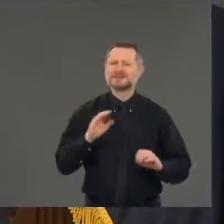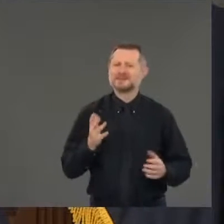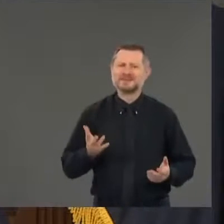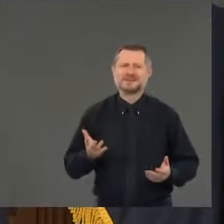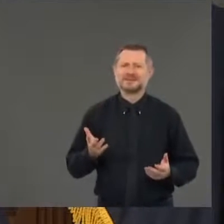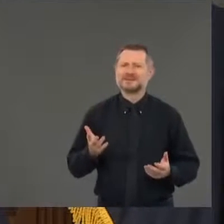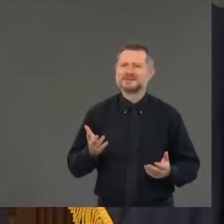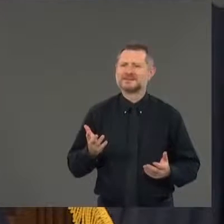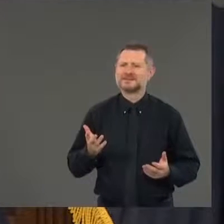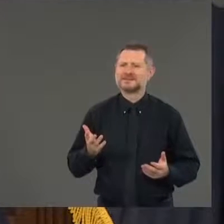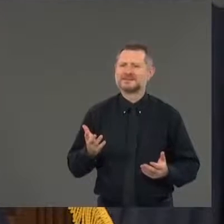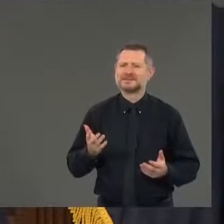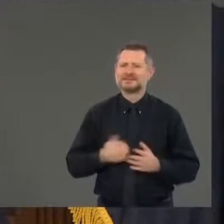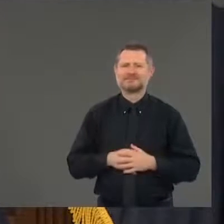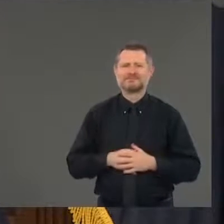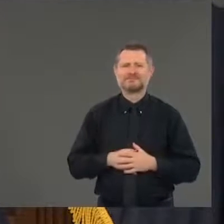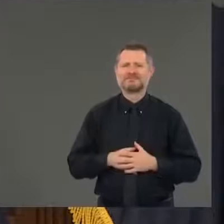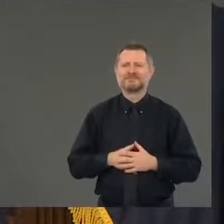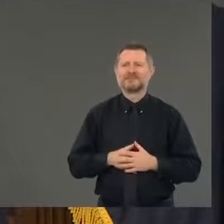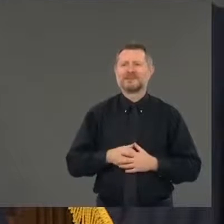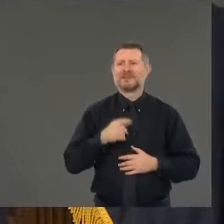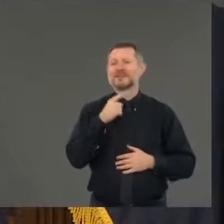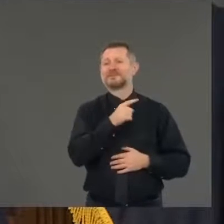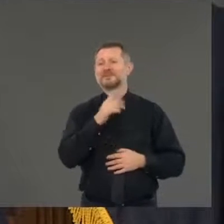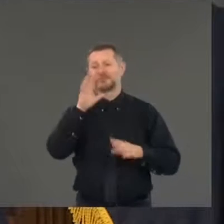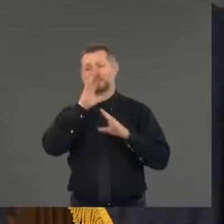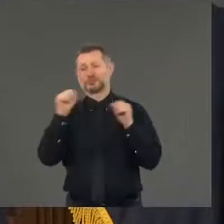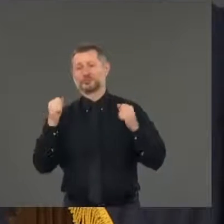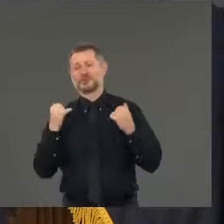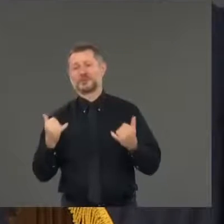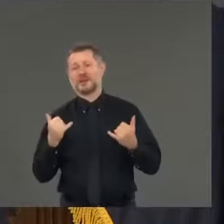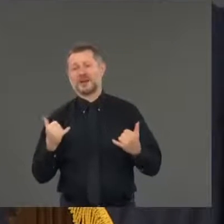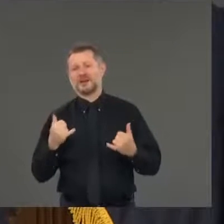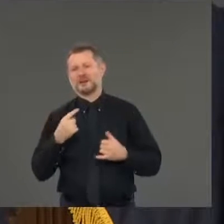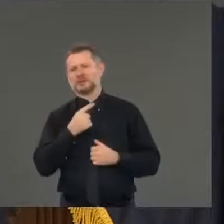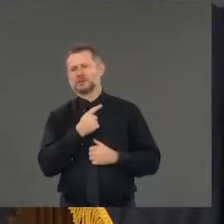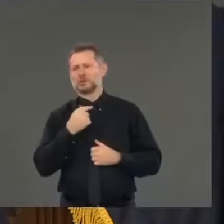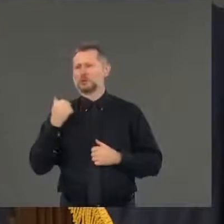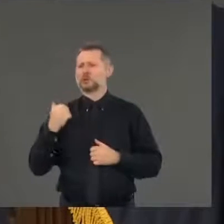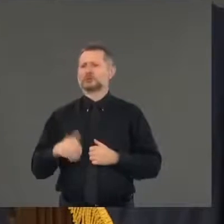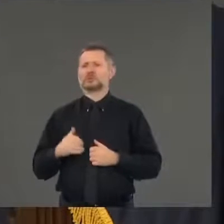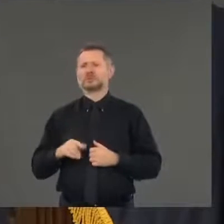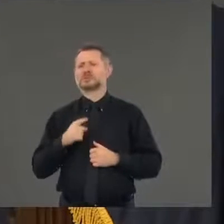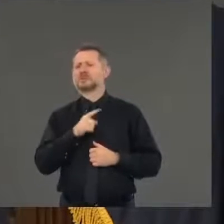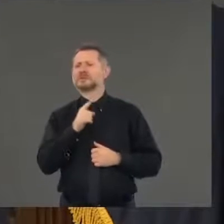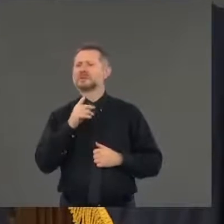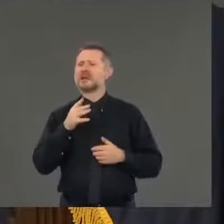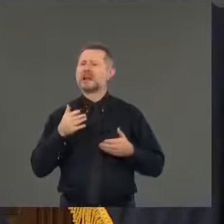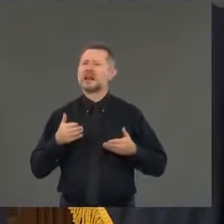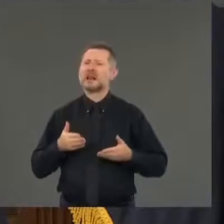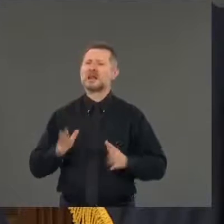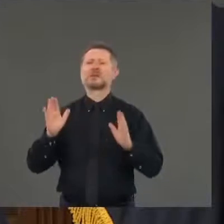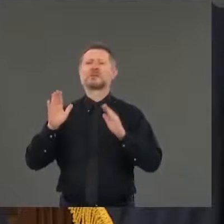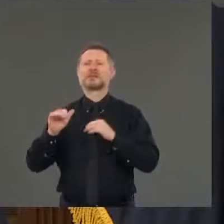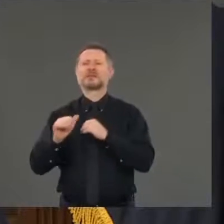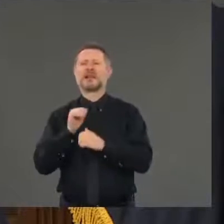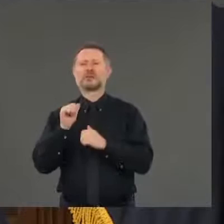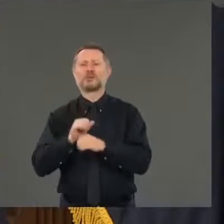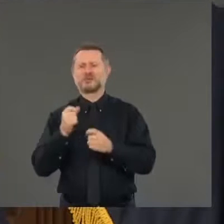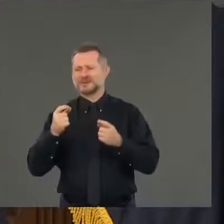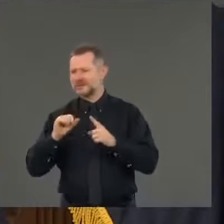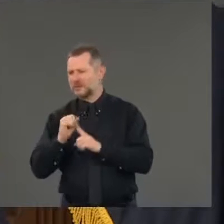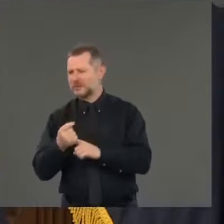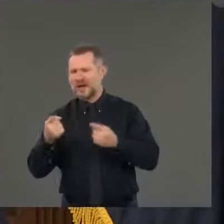president who has been more irresponsible in allowing dangerous situations